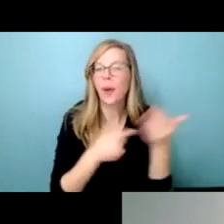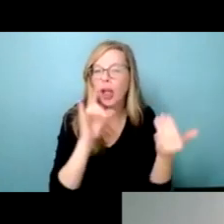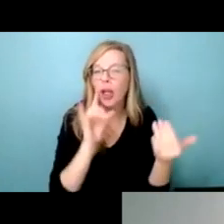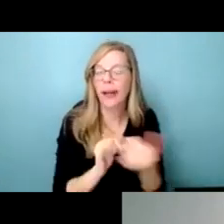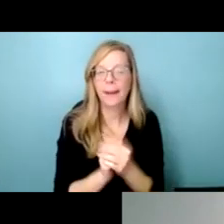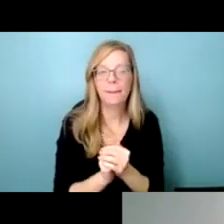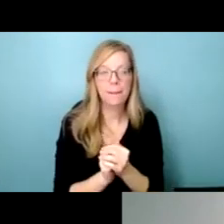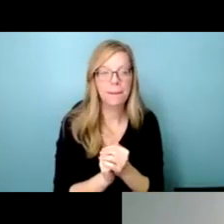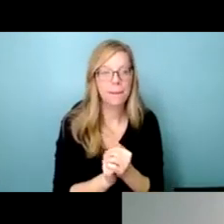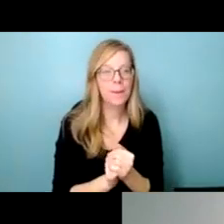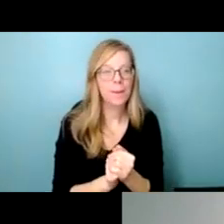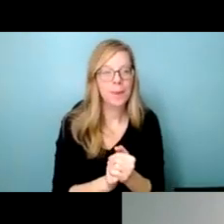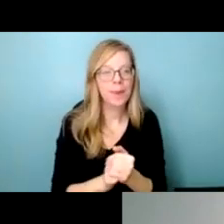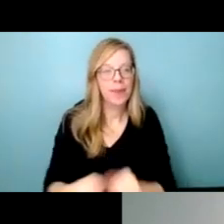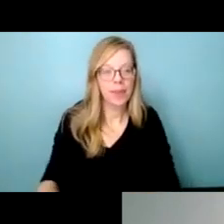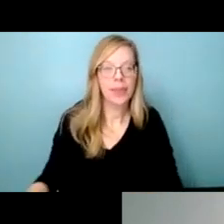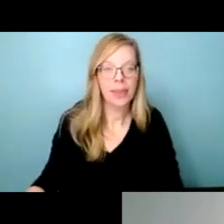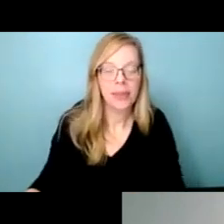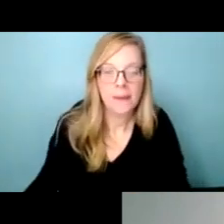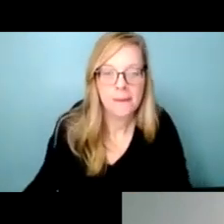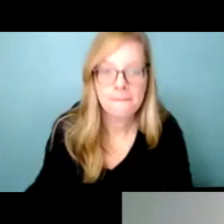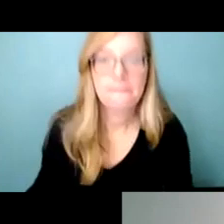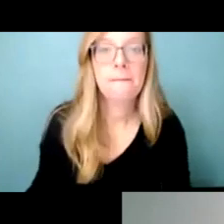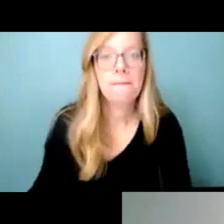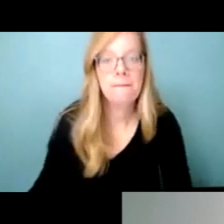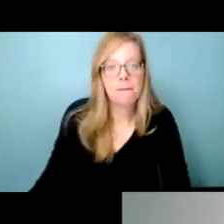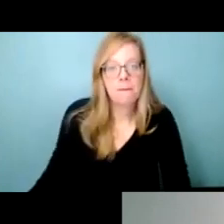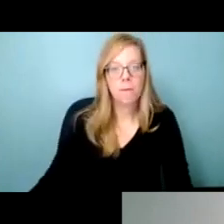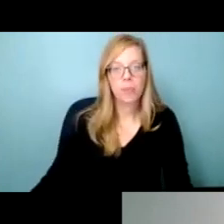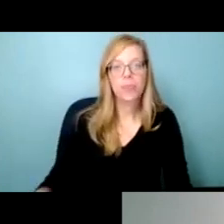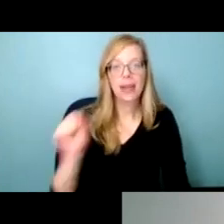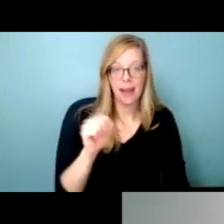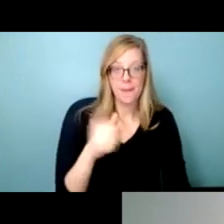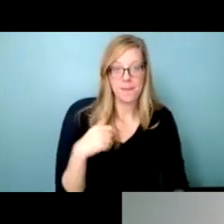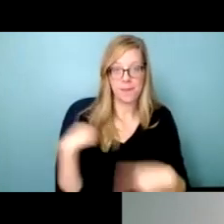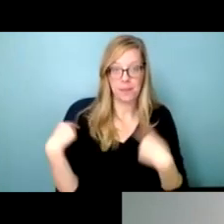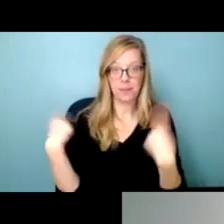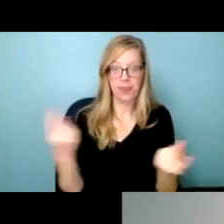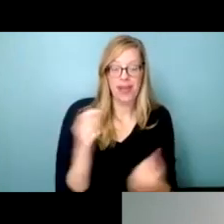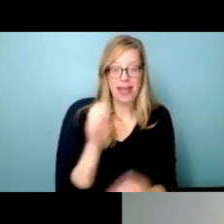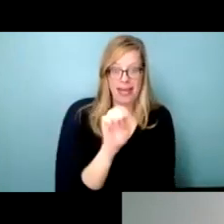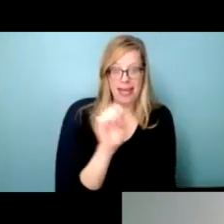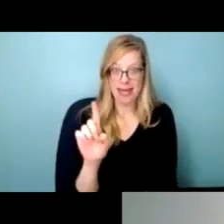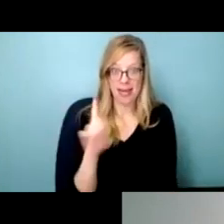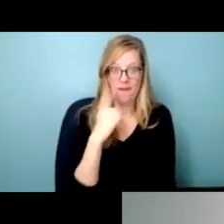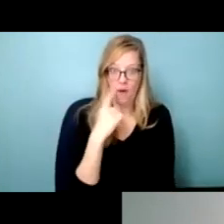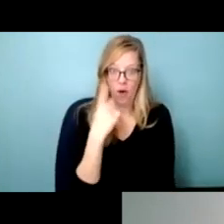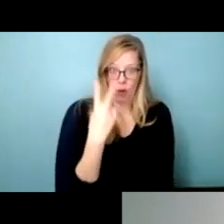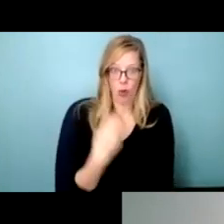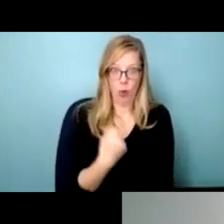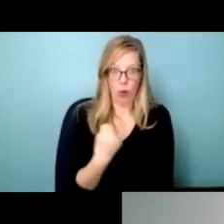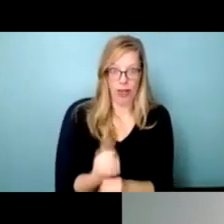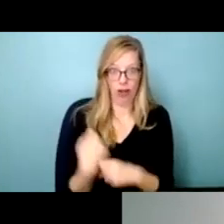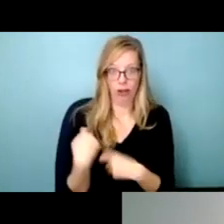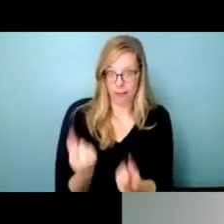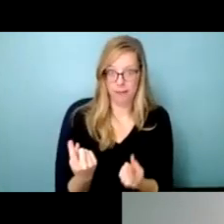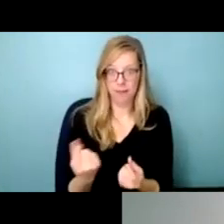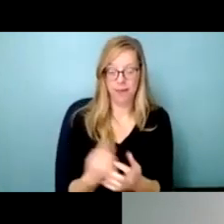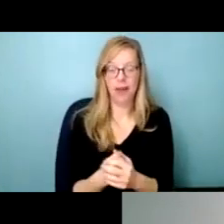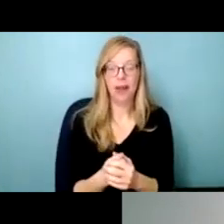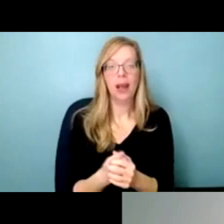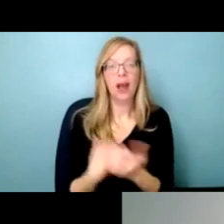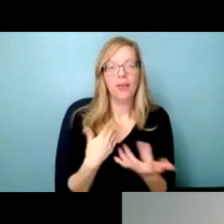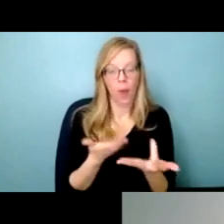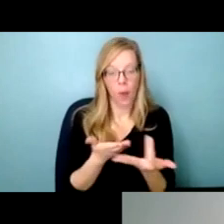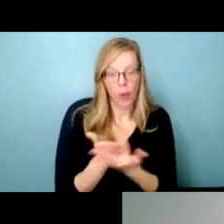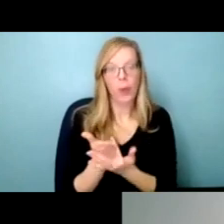Yes. I've been the ED here now for almost 2 years. So we've gone through, the organization's